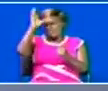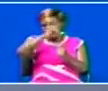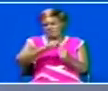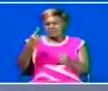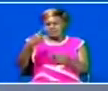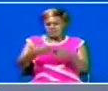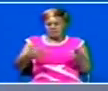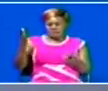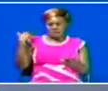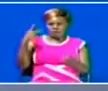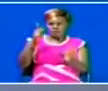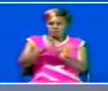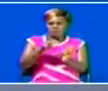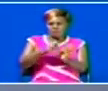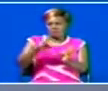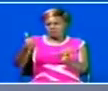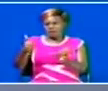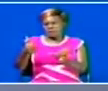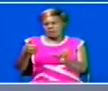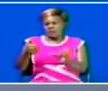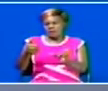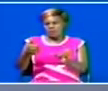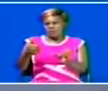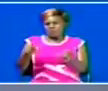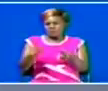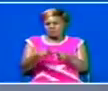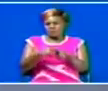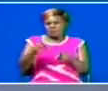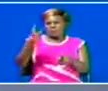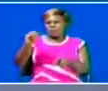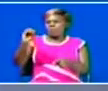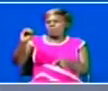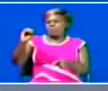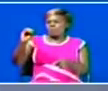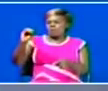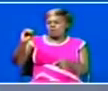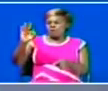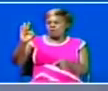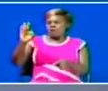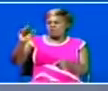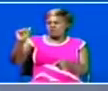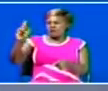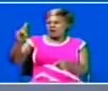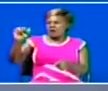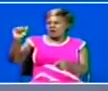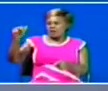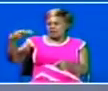last year to take part in the Nike Breaking 2 project, will take on Mo Farah in his first marathon since retiring from the track.